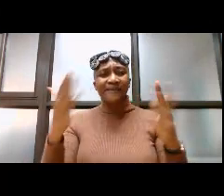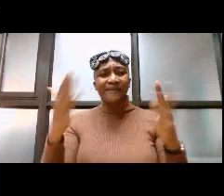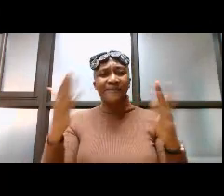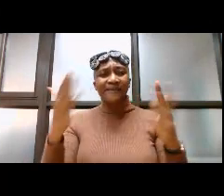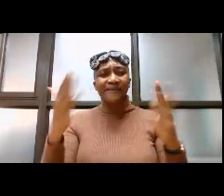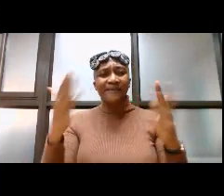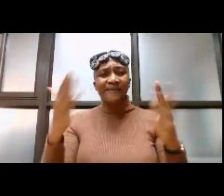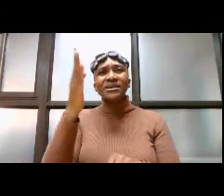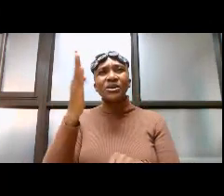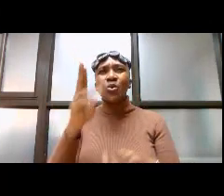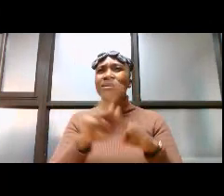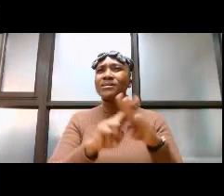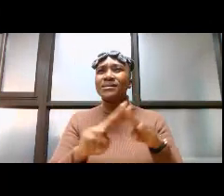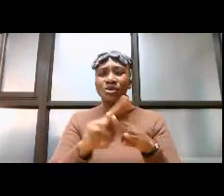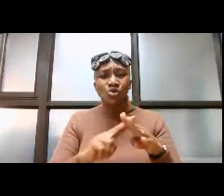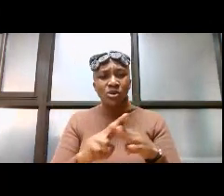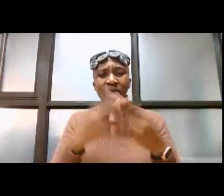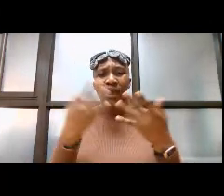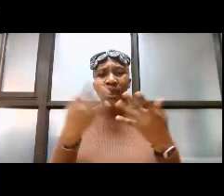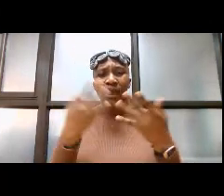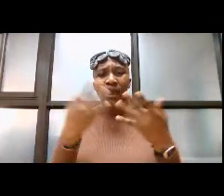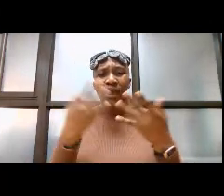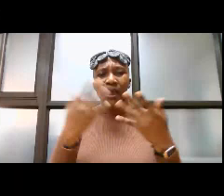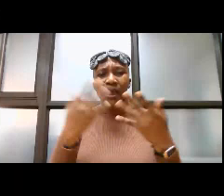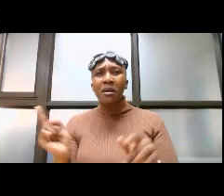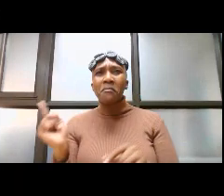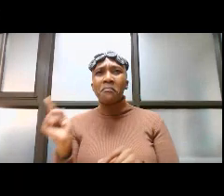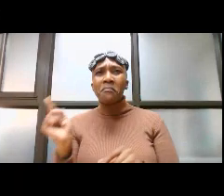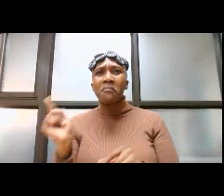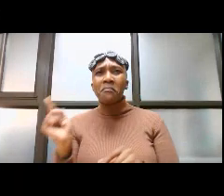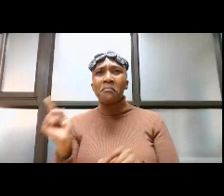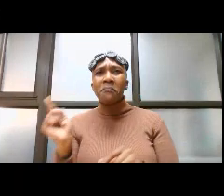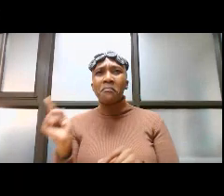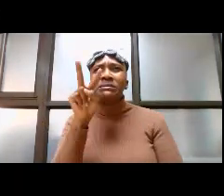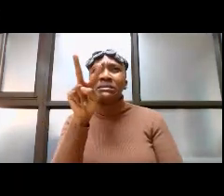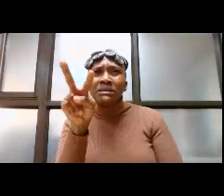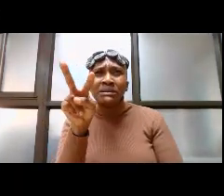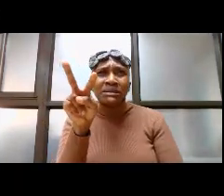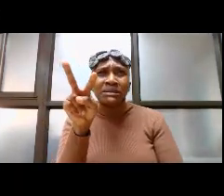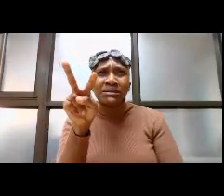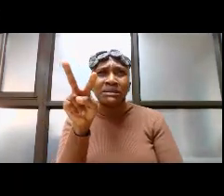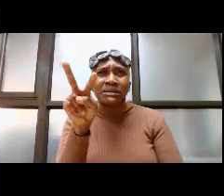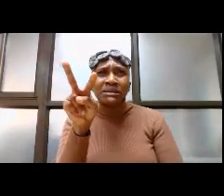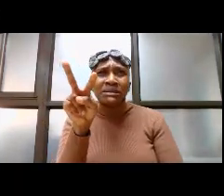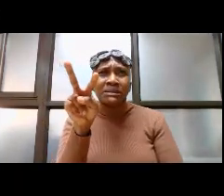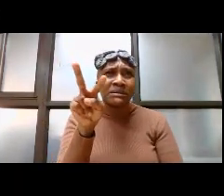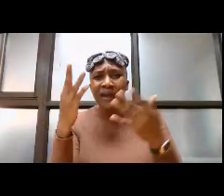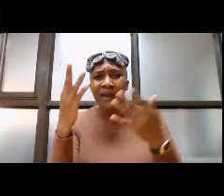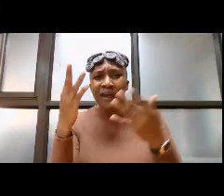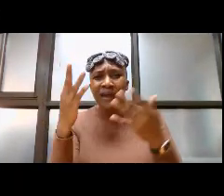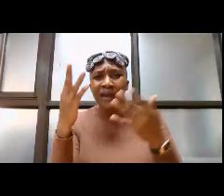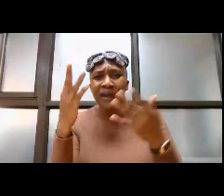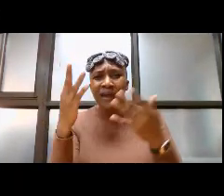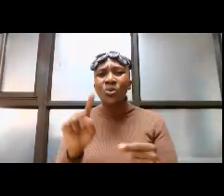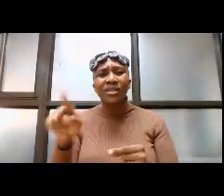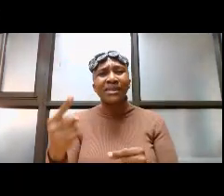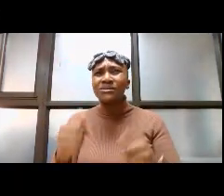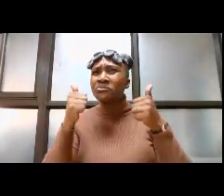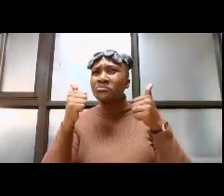in a zoo. People come and do all sorts of mad things to her. Yeah, so that's what we talk